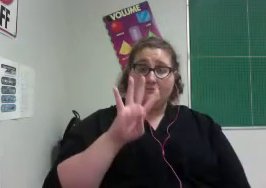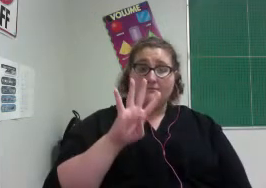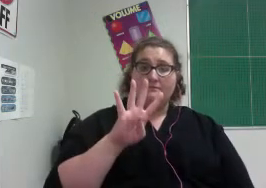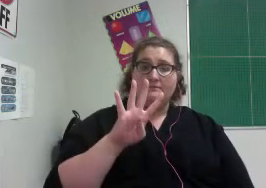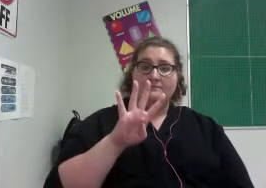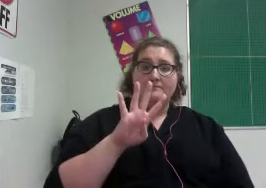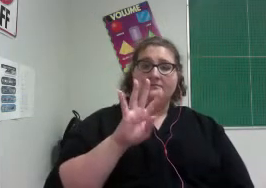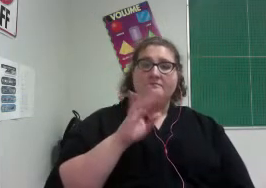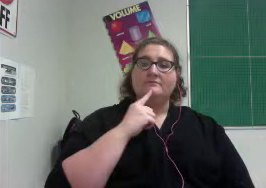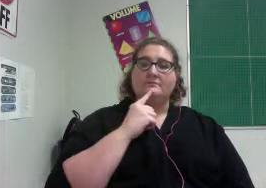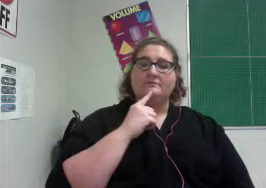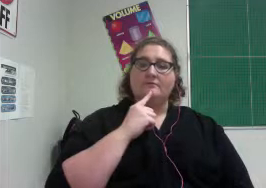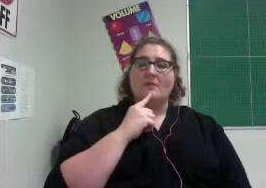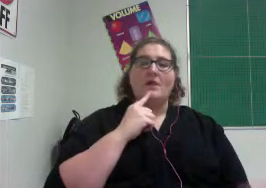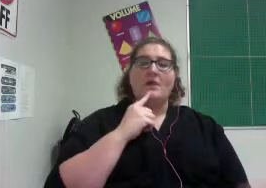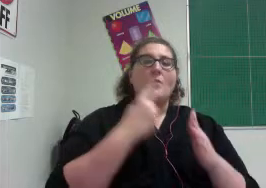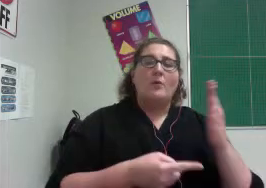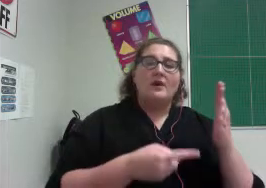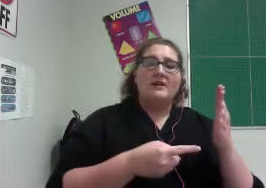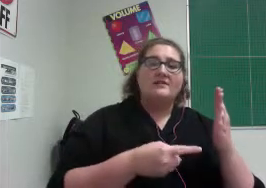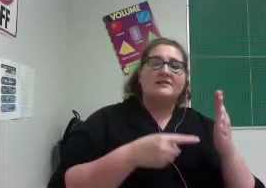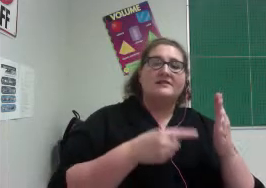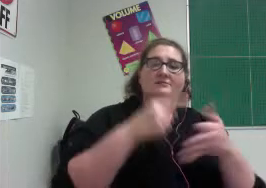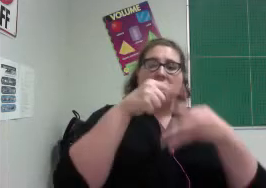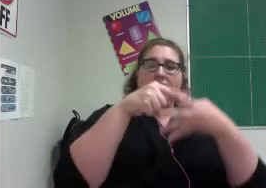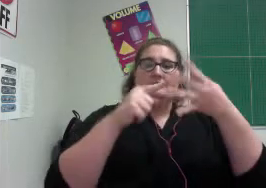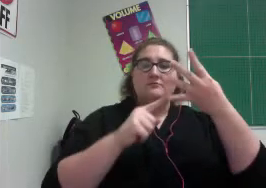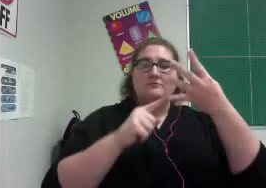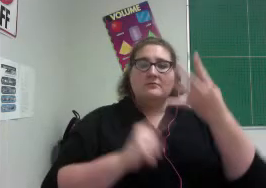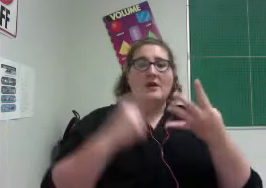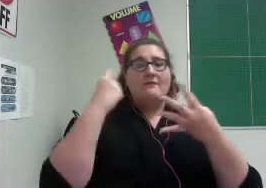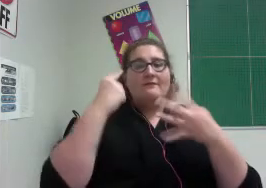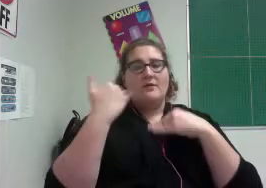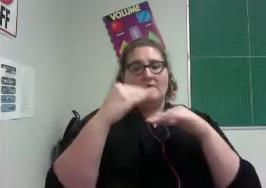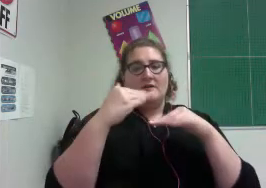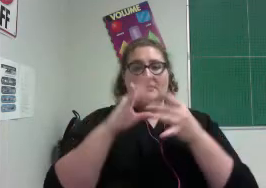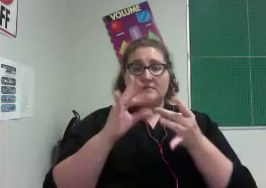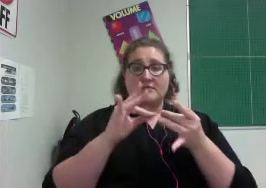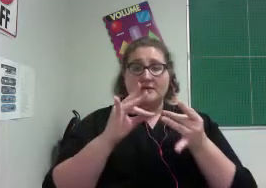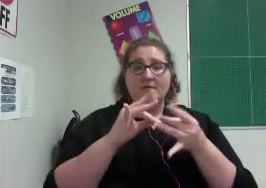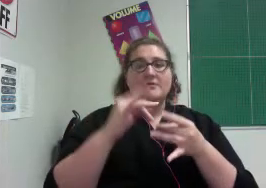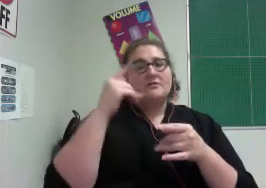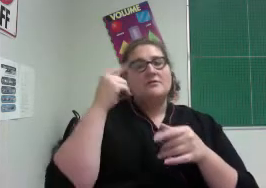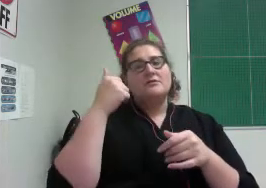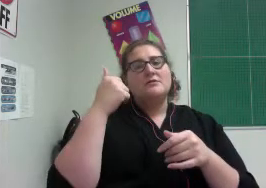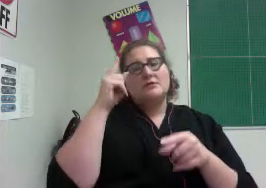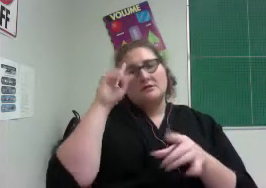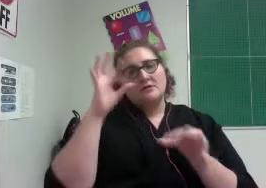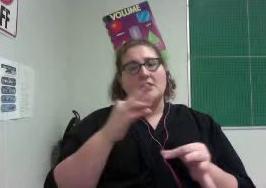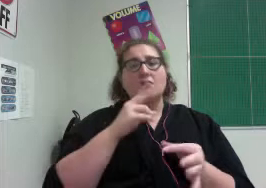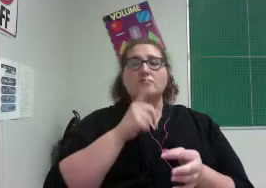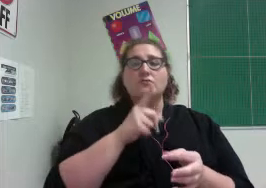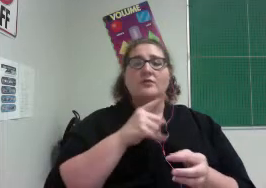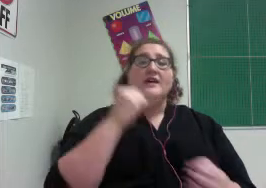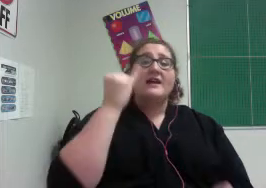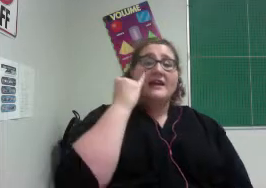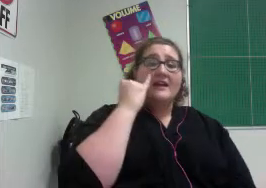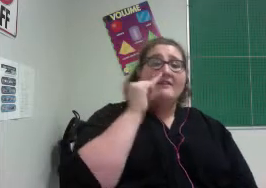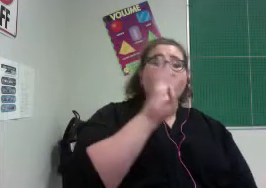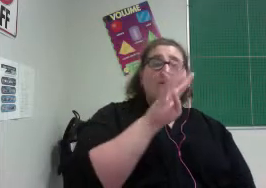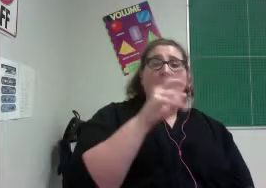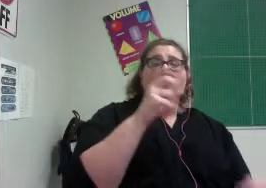Example 4. It says, what are the converse, inverse, and contrapositive of the conditional statement? Determine the truth value. It says